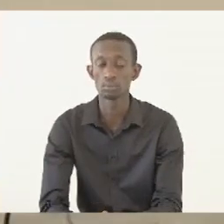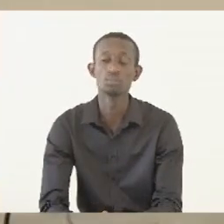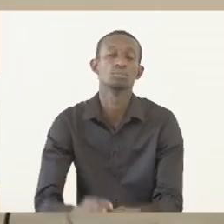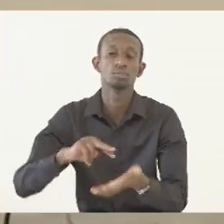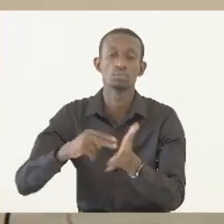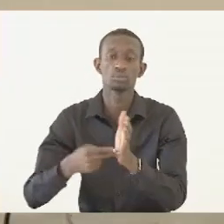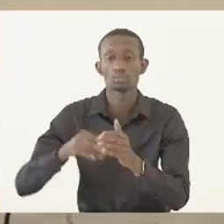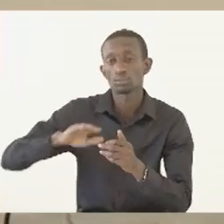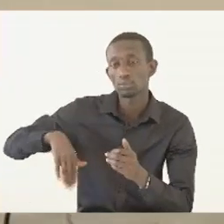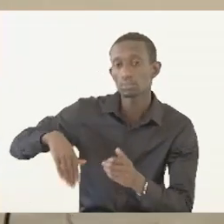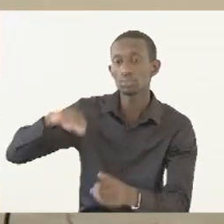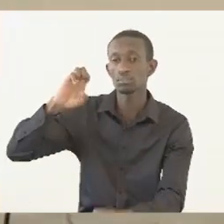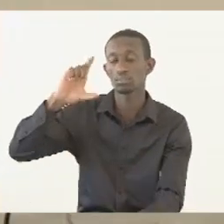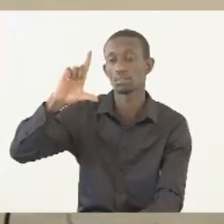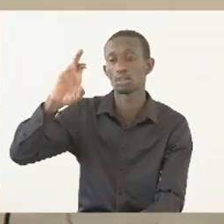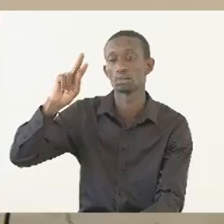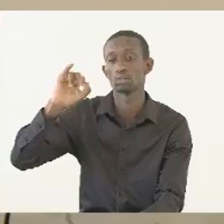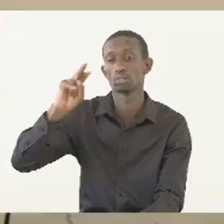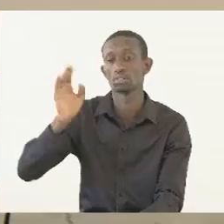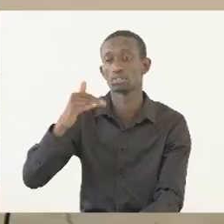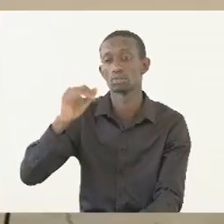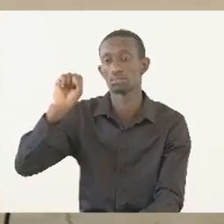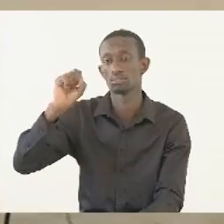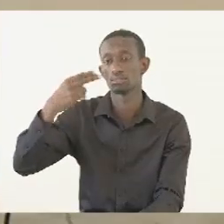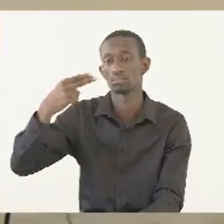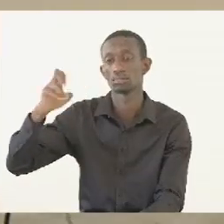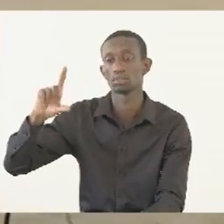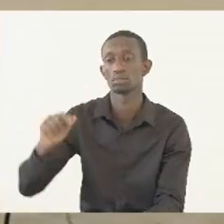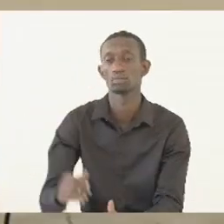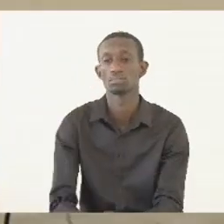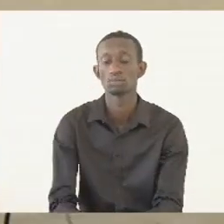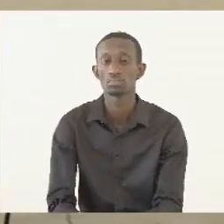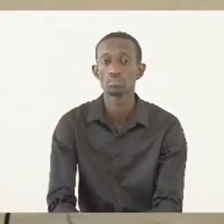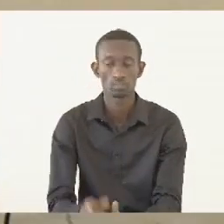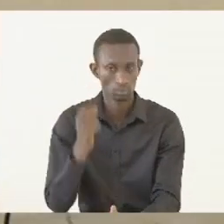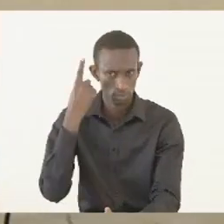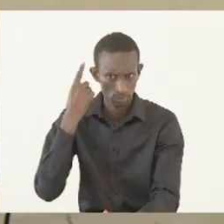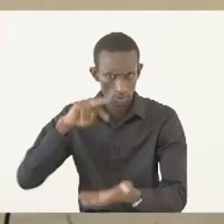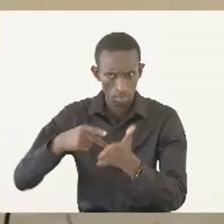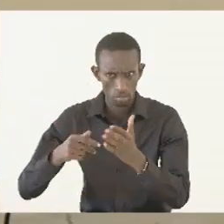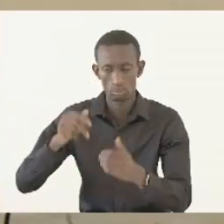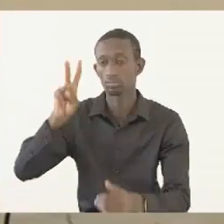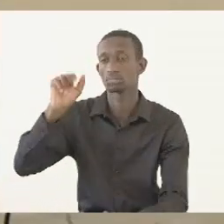last electronic shell. So we understand the meaning of valence.